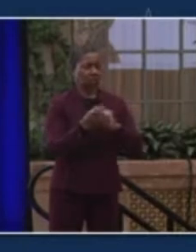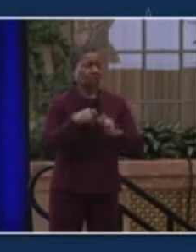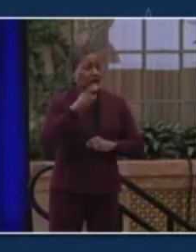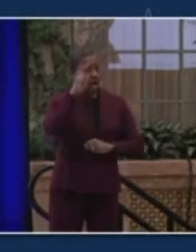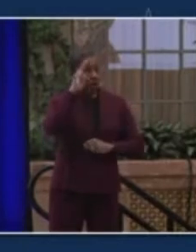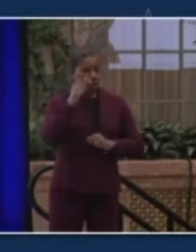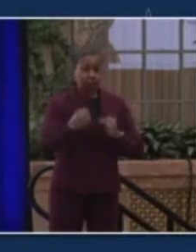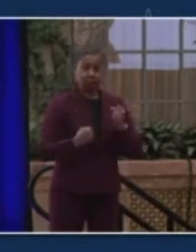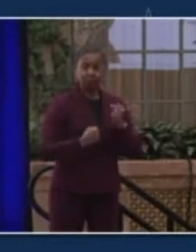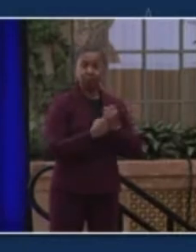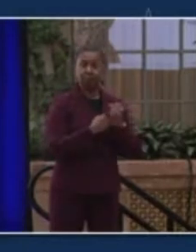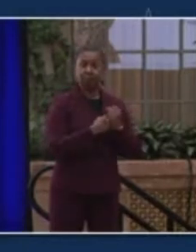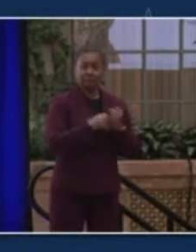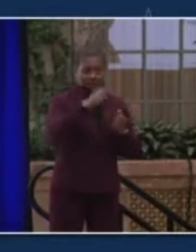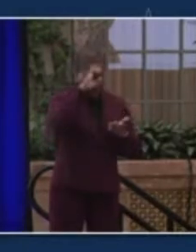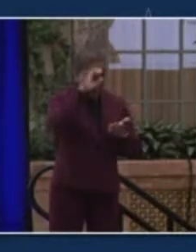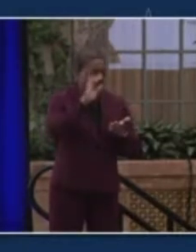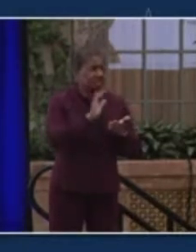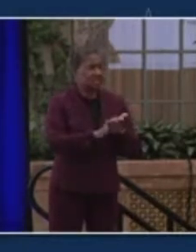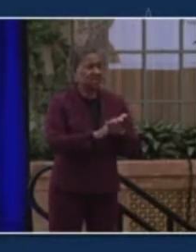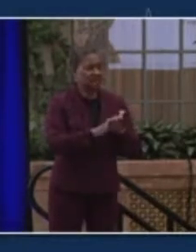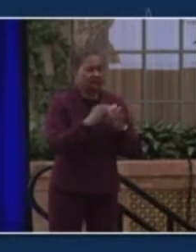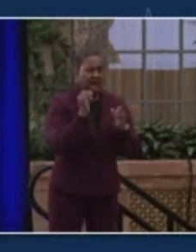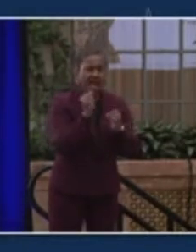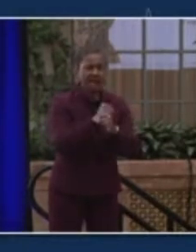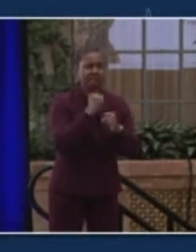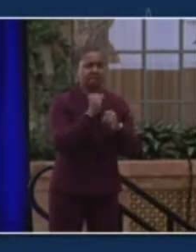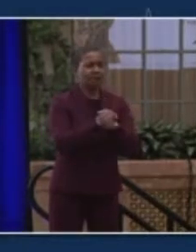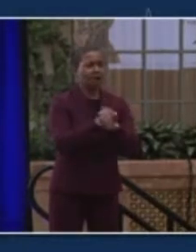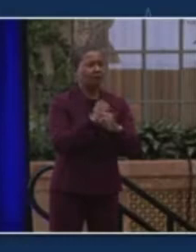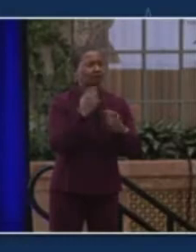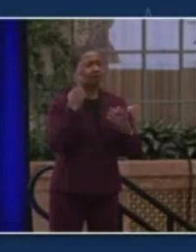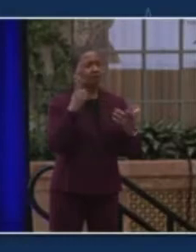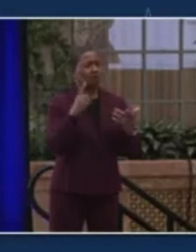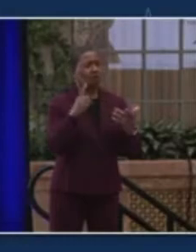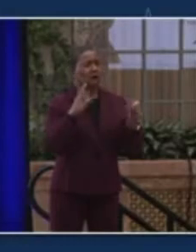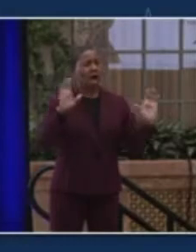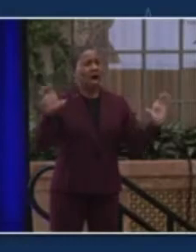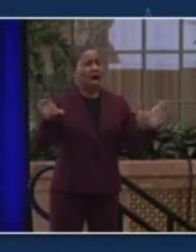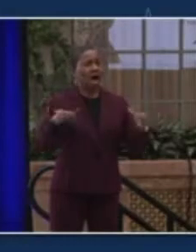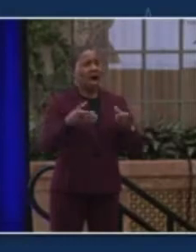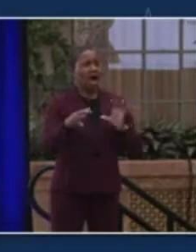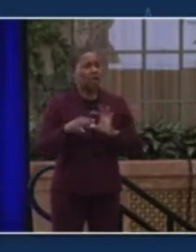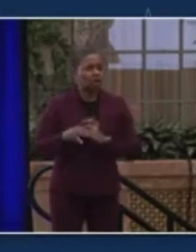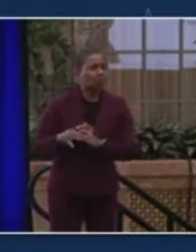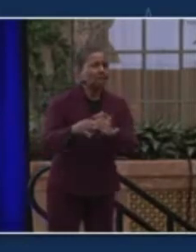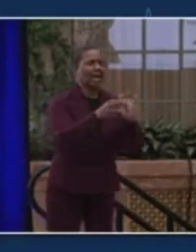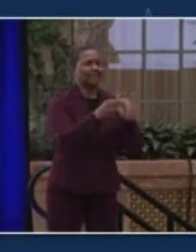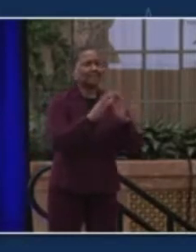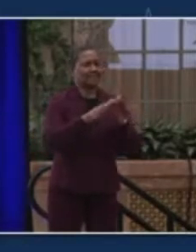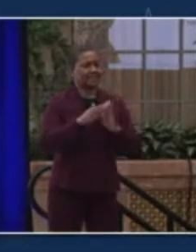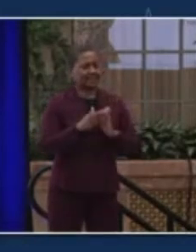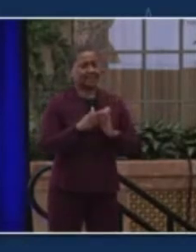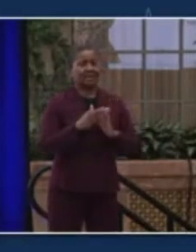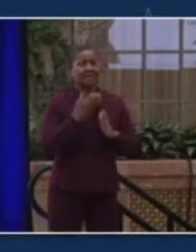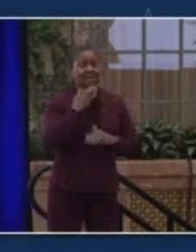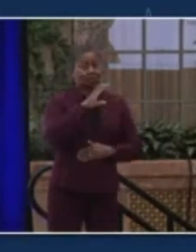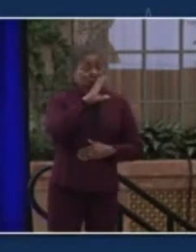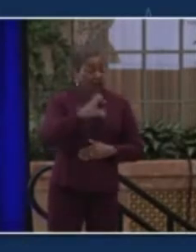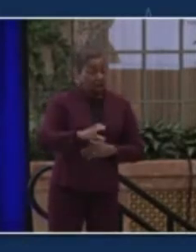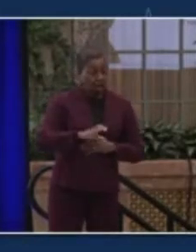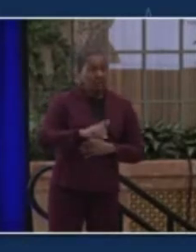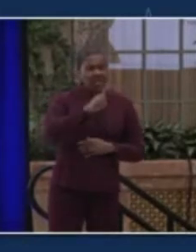stood for, believed in, and fought for a unified city, saying Chicago is one